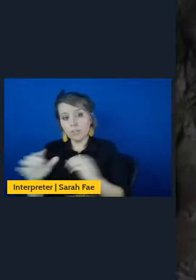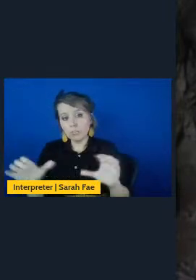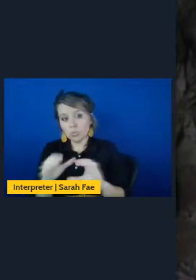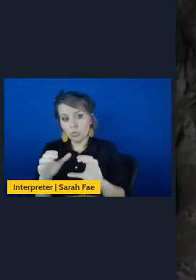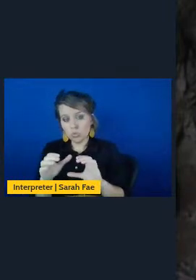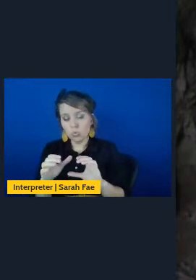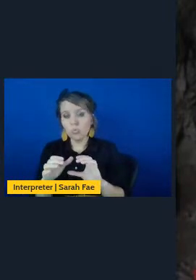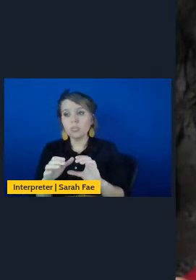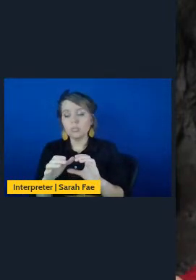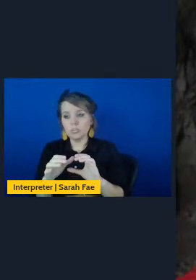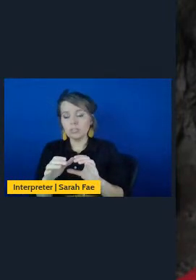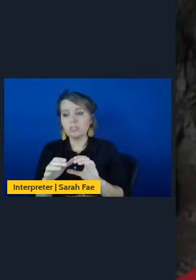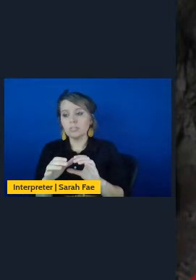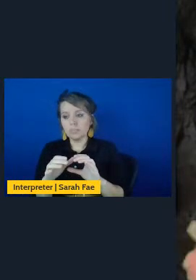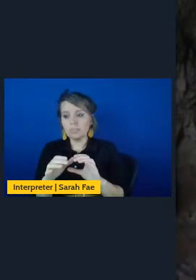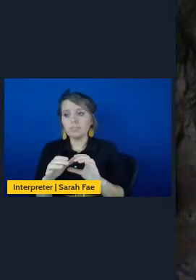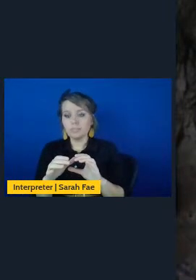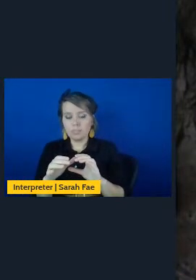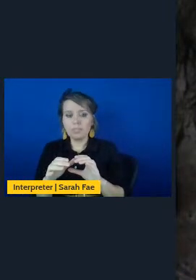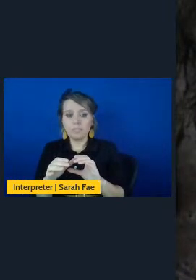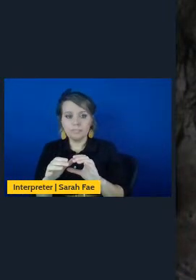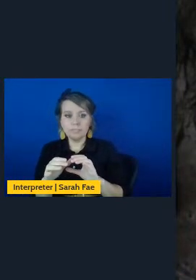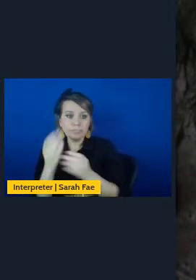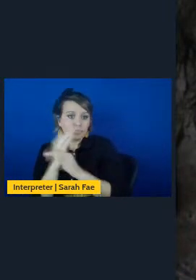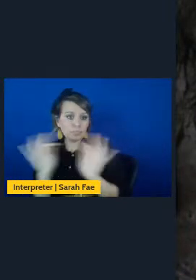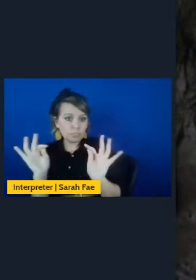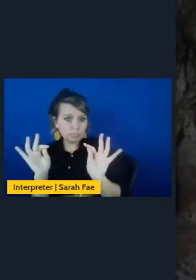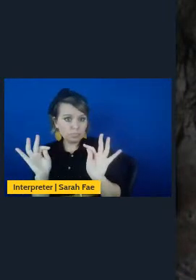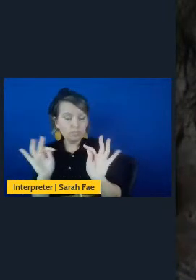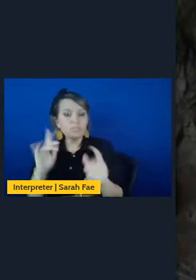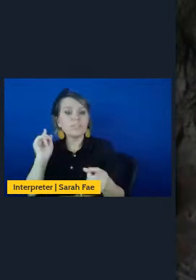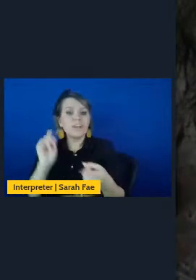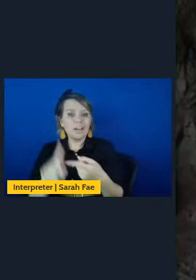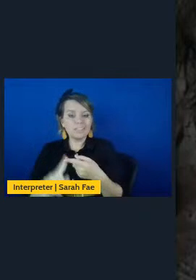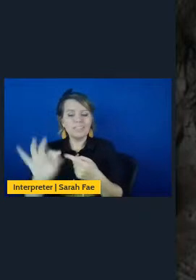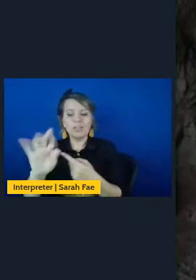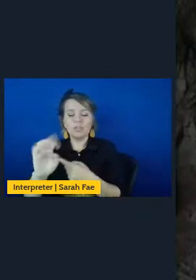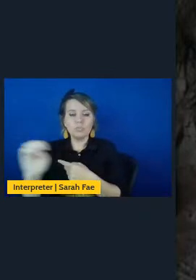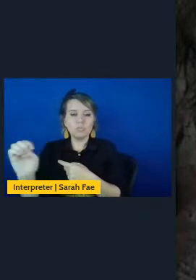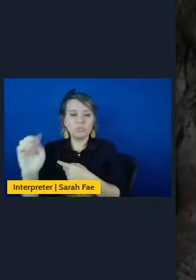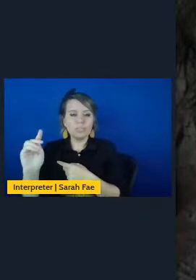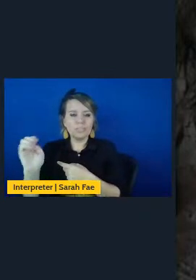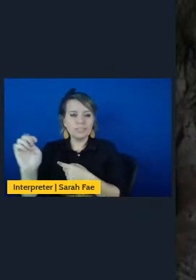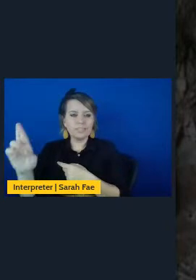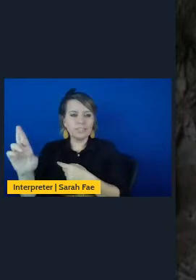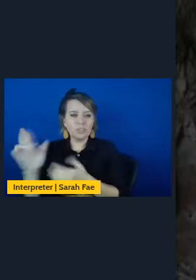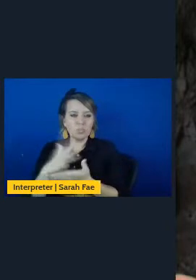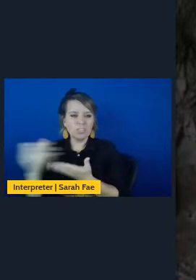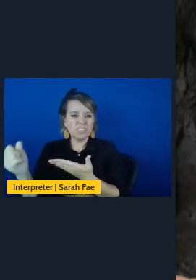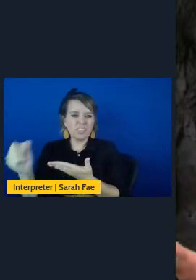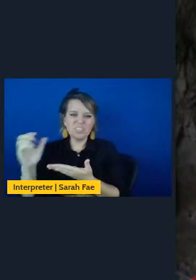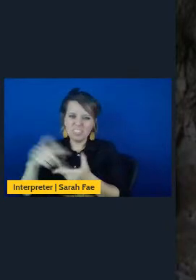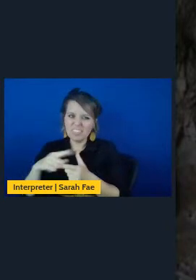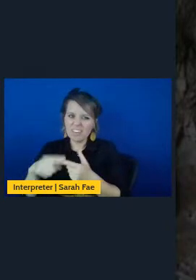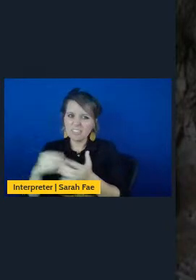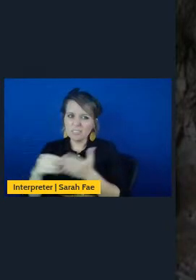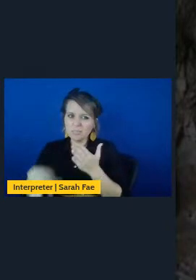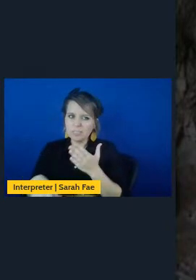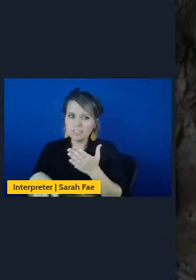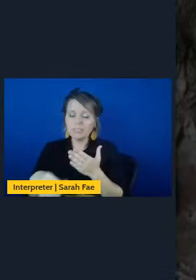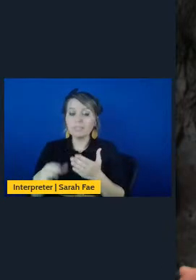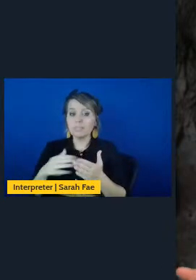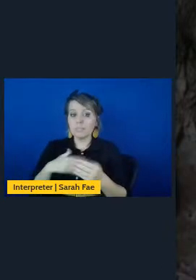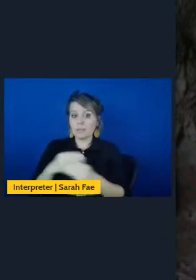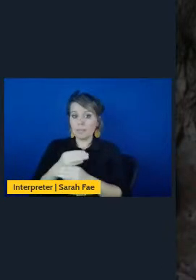GitHub Actions and doing their builds is free until the free tier runs out, and then it gets really expensive. By my math, every deploy